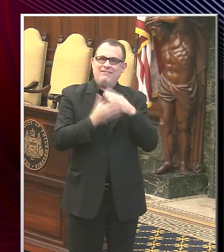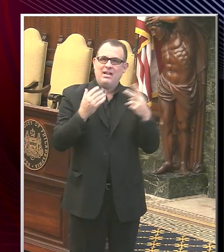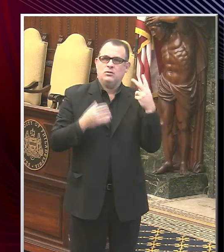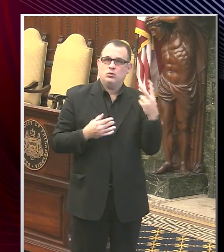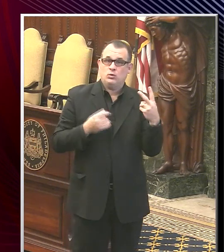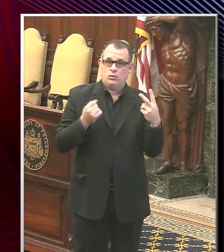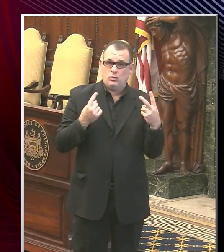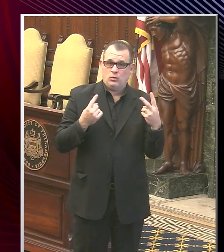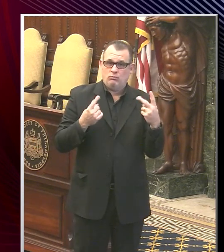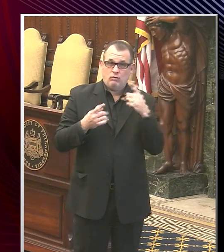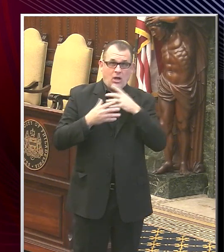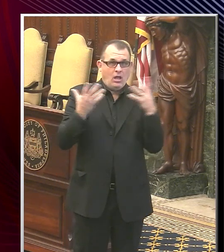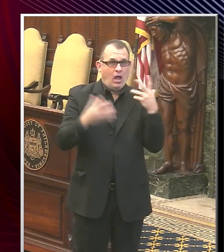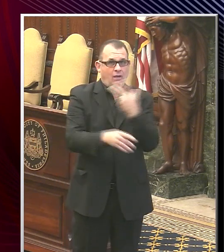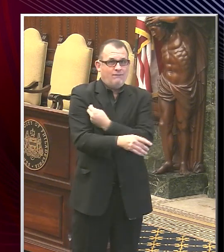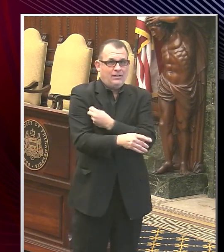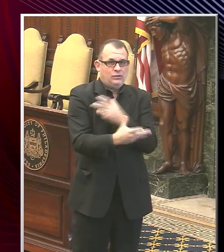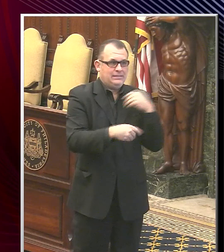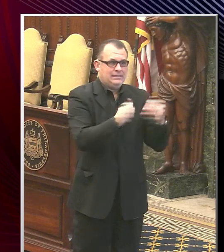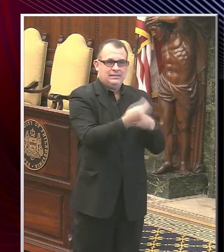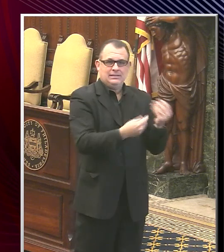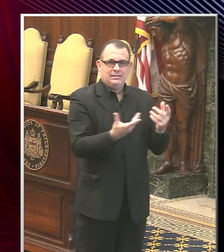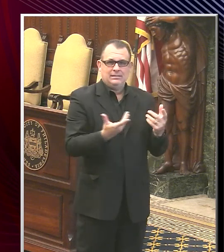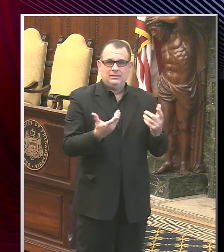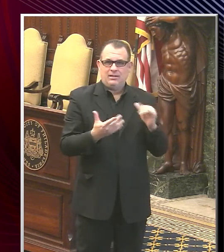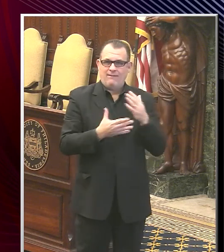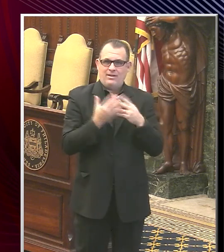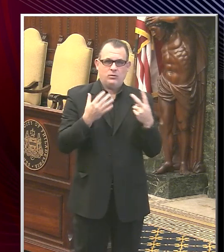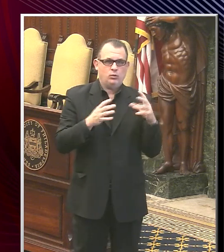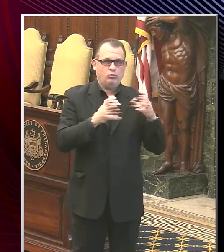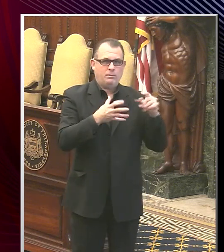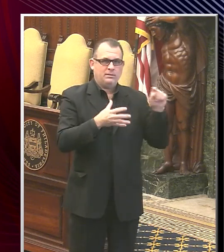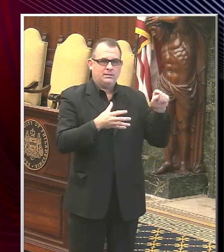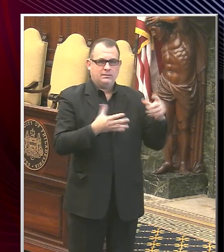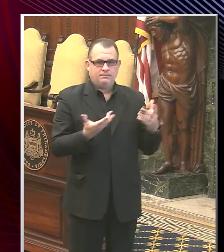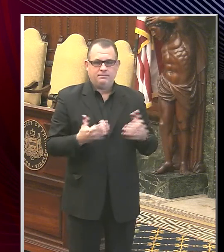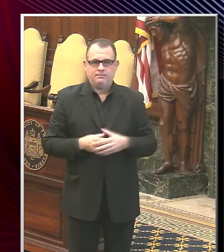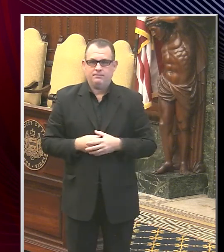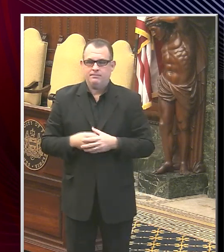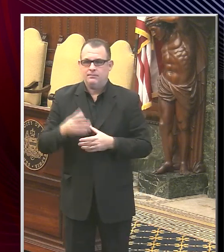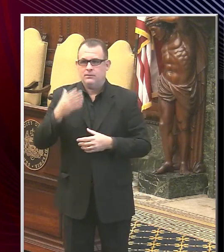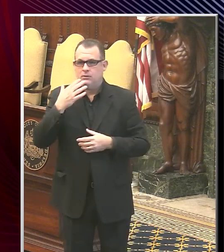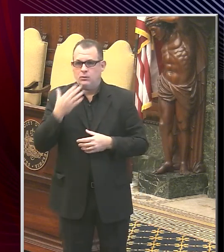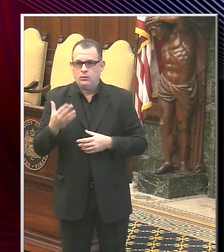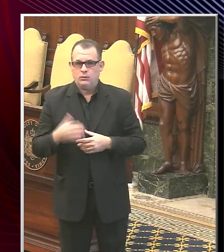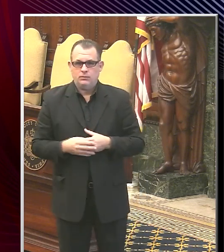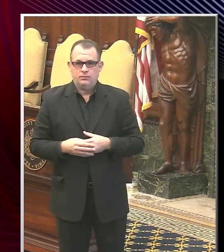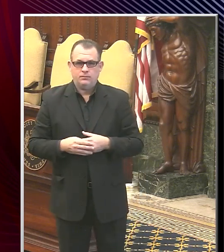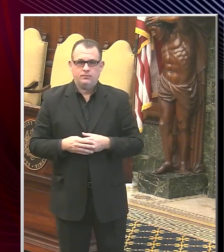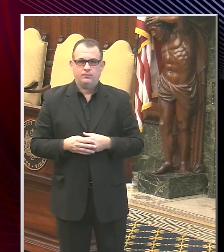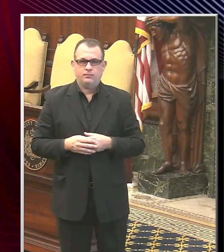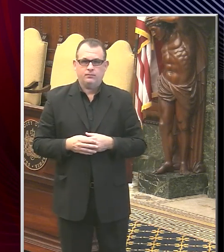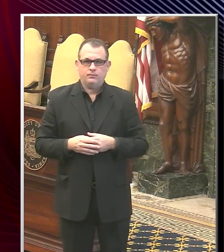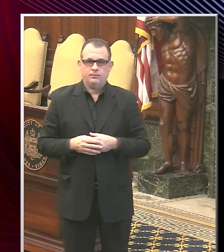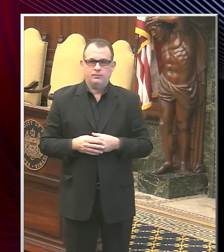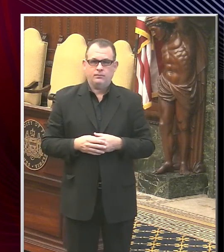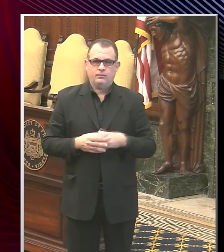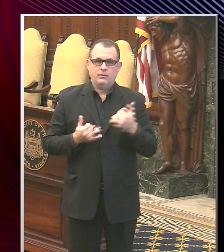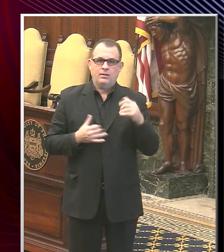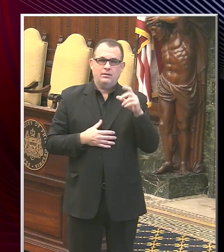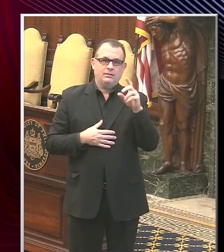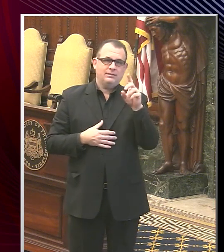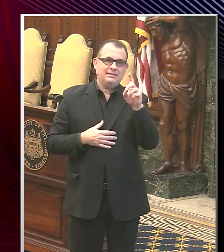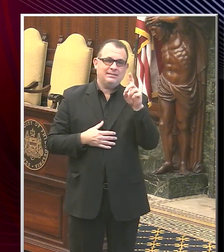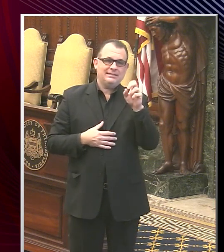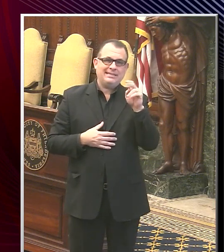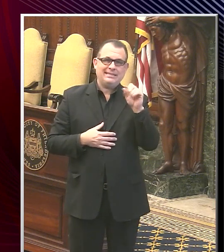people. Great. Thanks very much. Okay, thank you, Sean. We're going to go to Denise Clay, but I just wanted to note